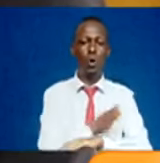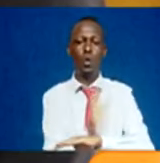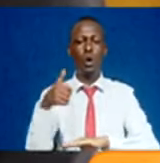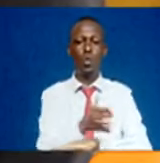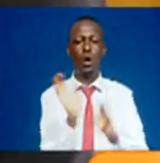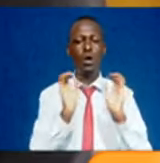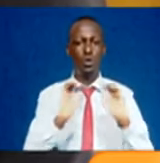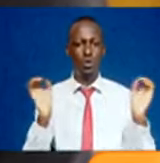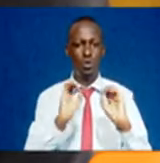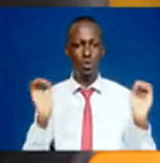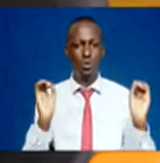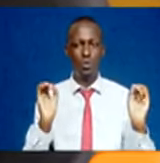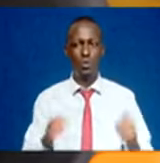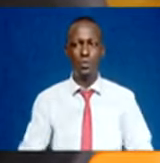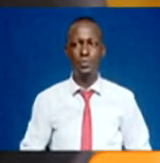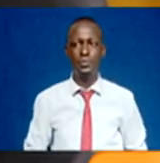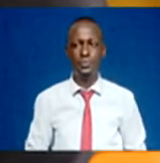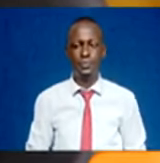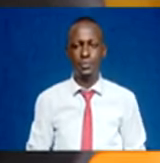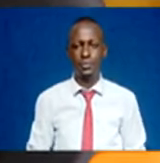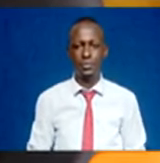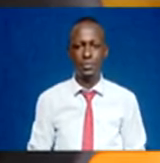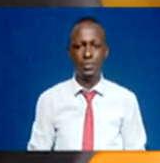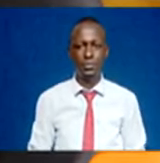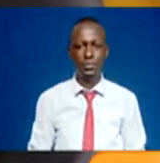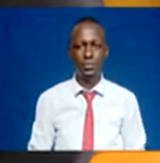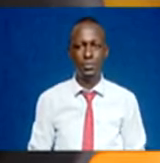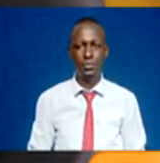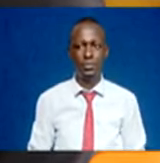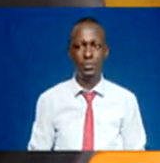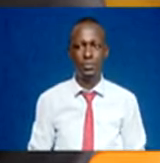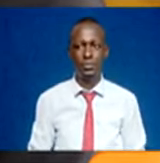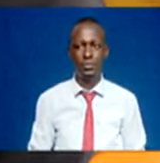Seth Olale, runinga ya Citizen, ukumbi wa Bomas, Nairobi.